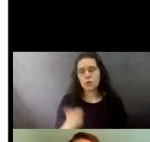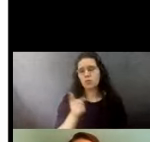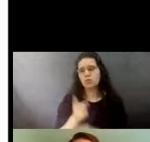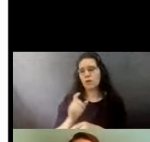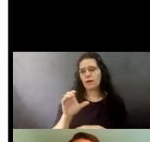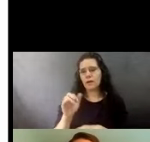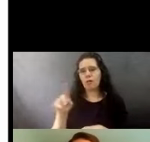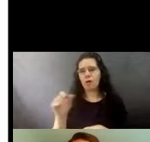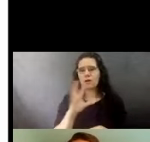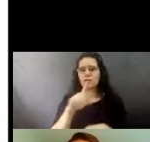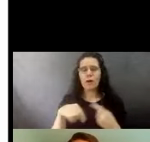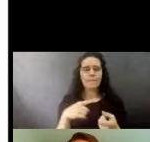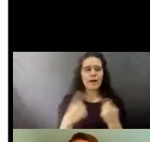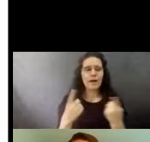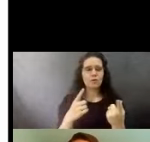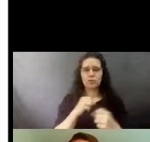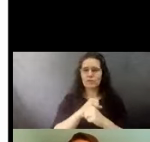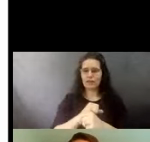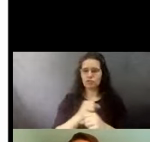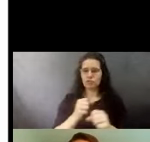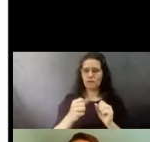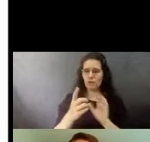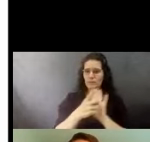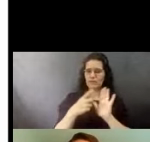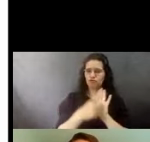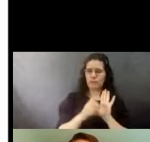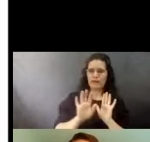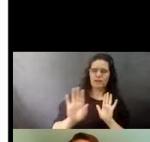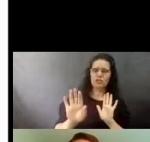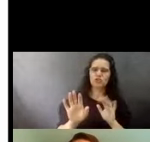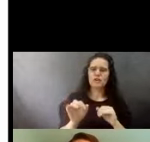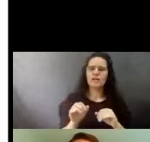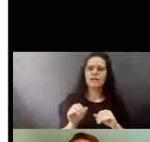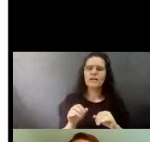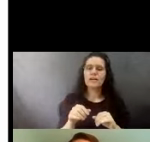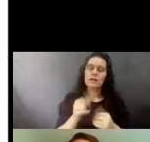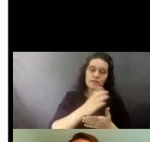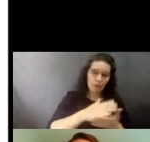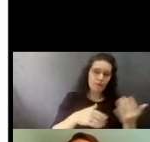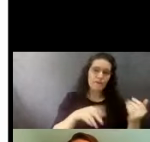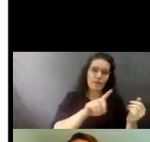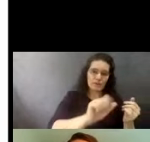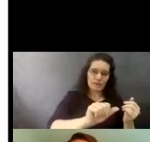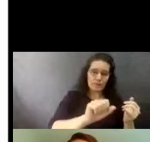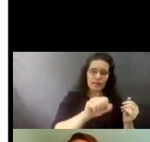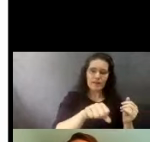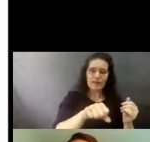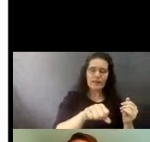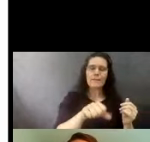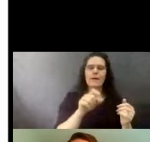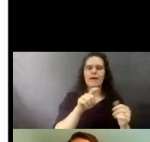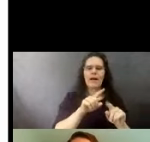these anti-discrimination laws like the ADA, somebody to fall under this actual disability prong needs to have a physical or